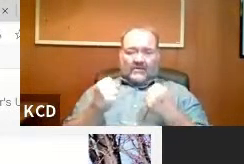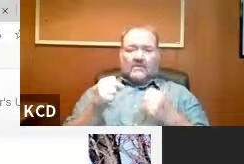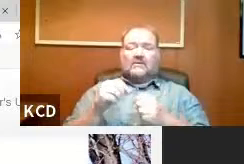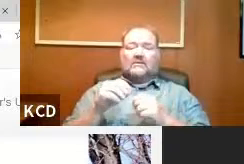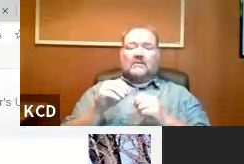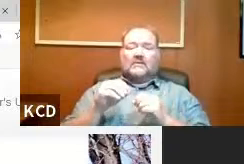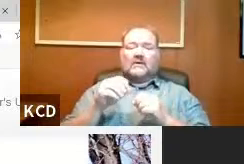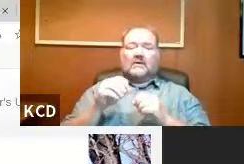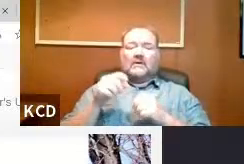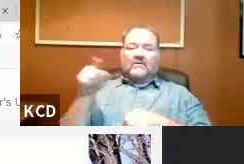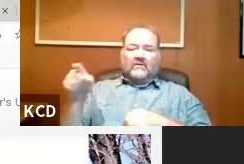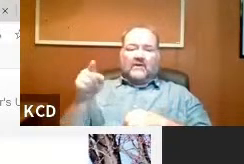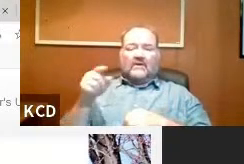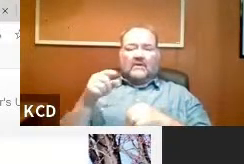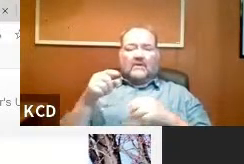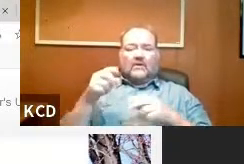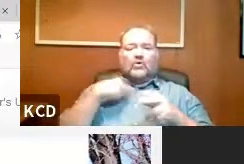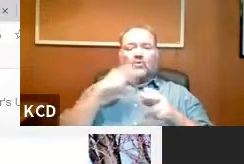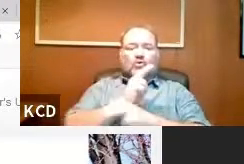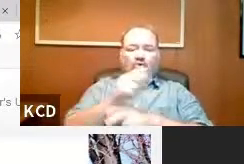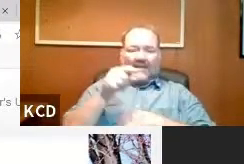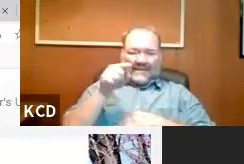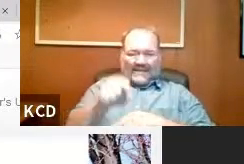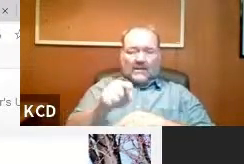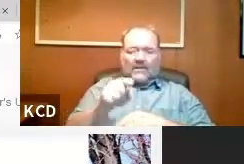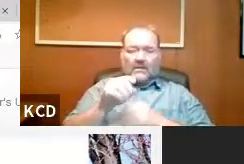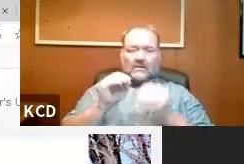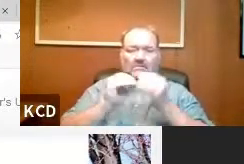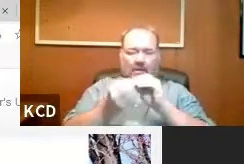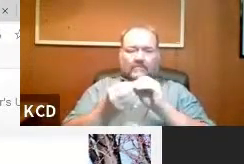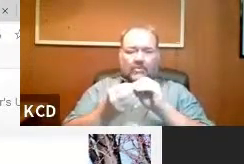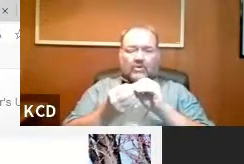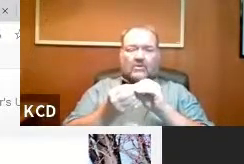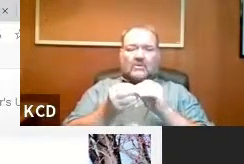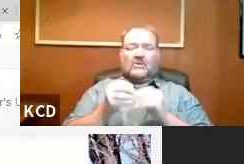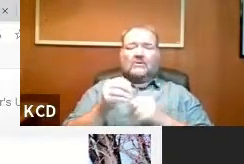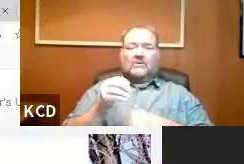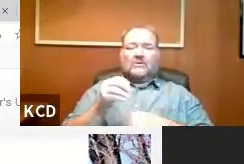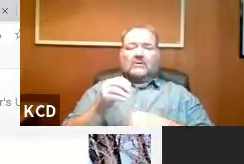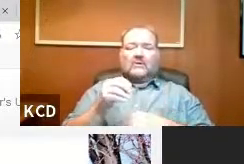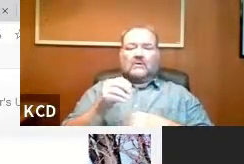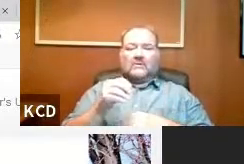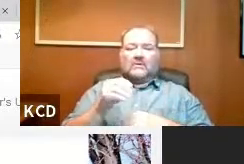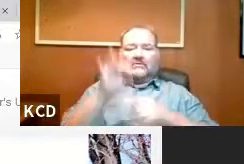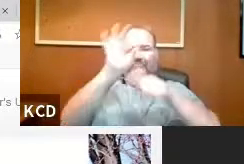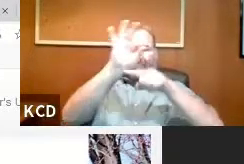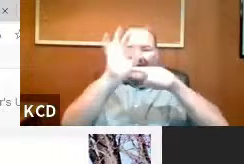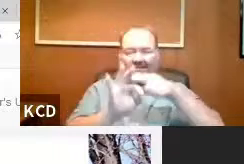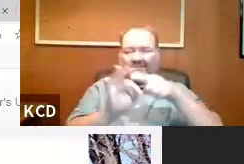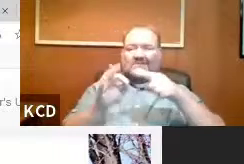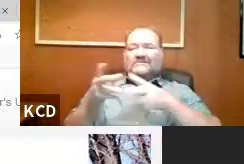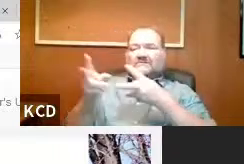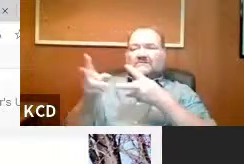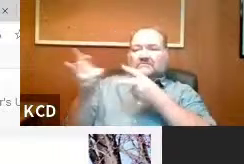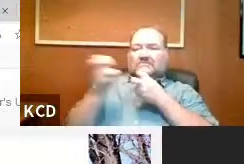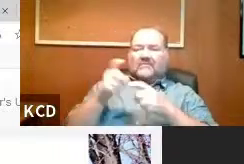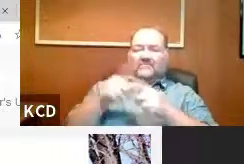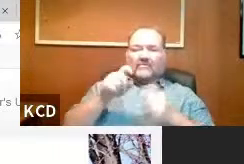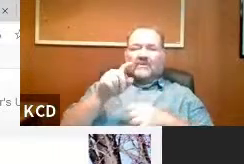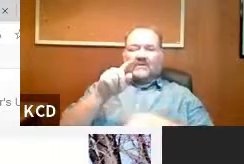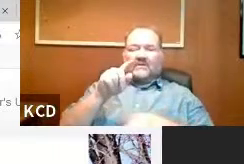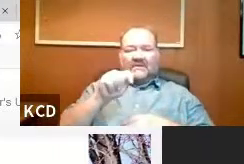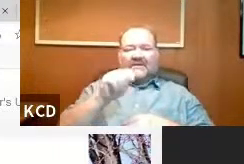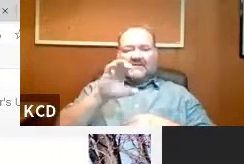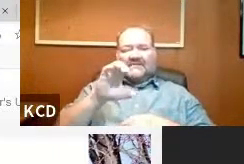they're not the denominator we're using here. And the numerator actually is straight from TDH data. So that way they